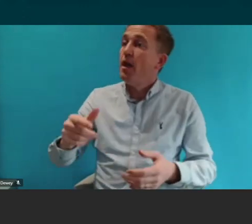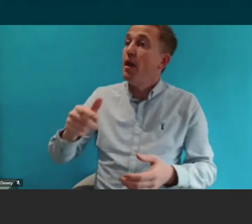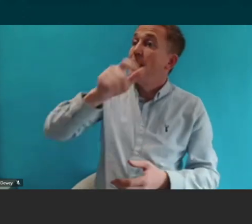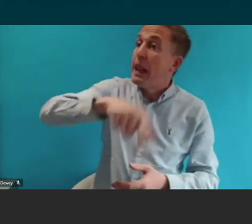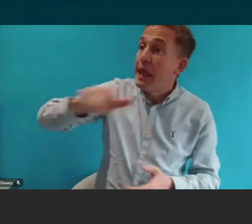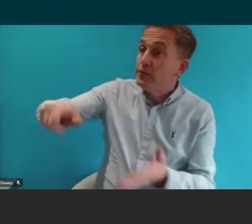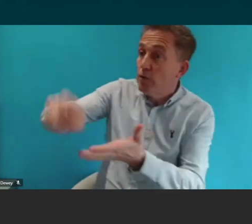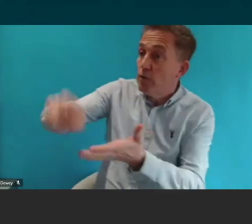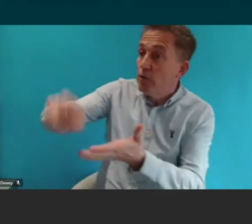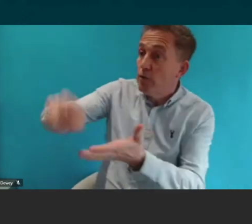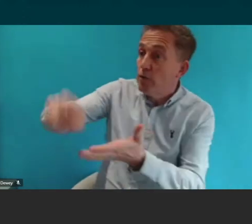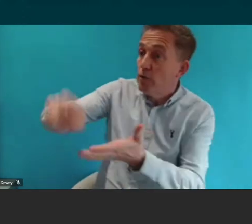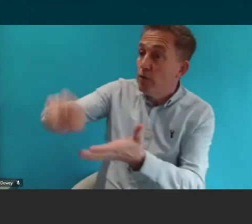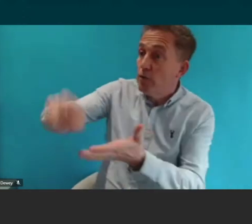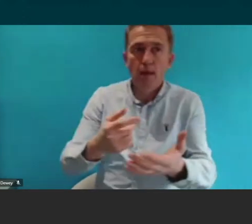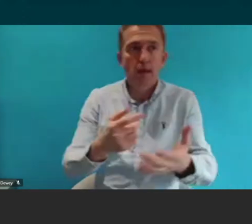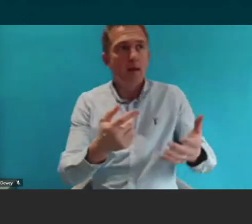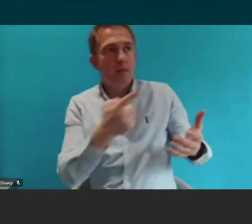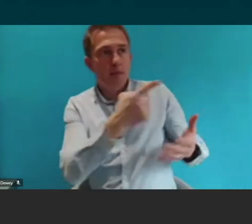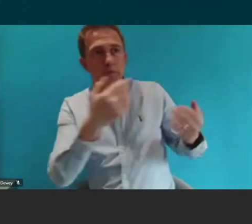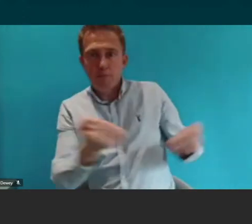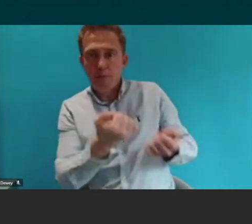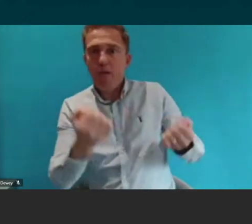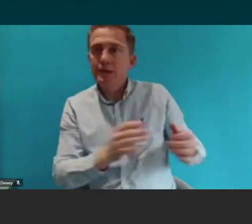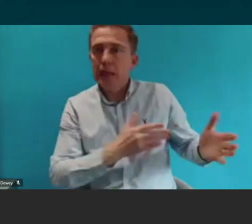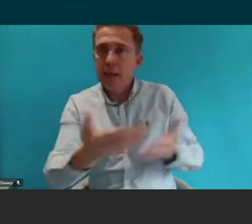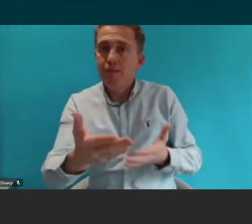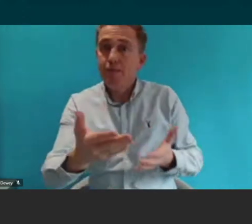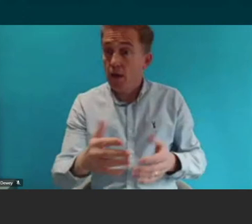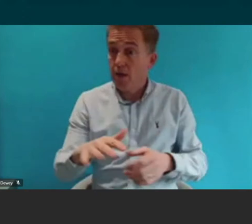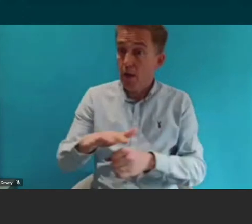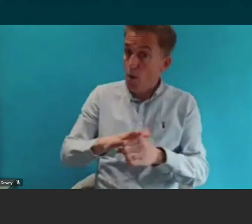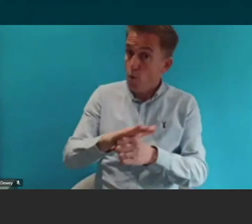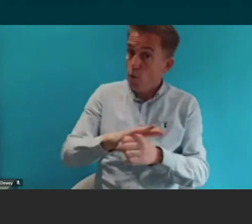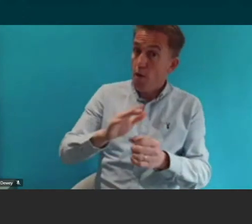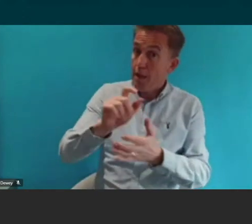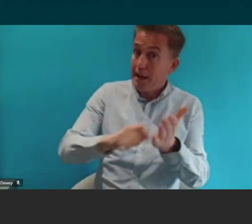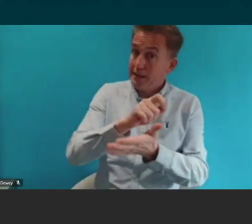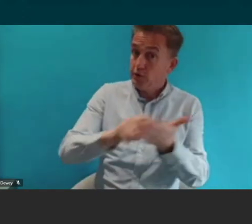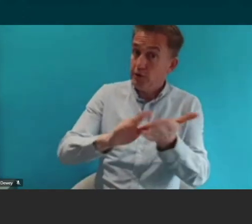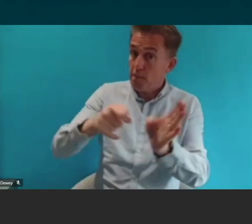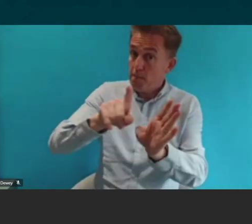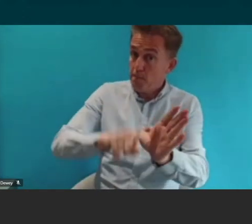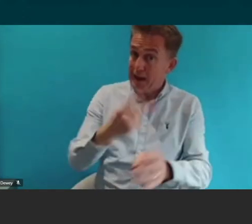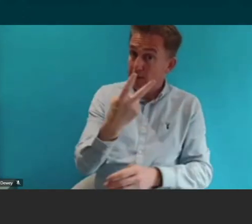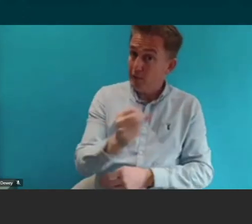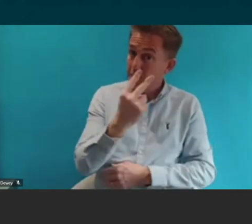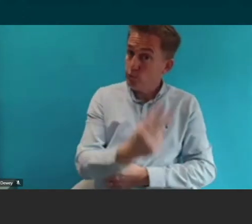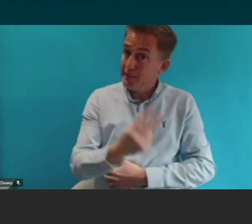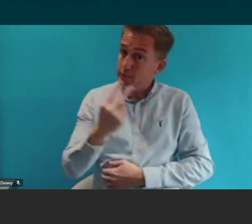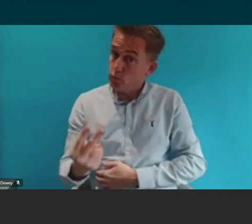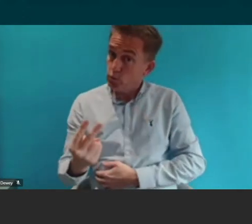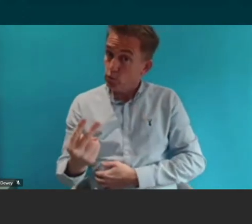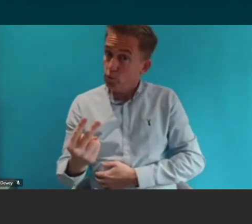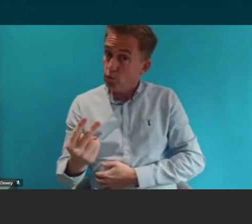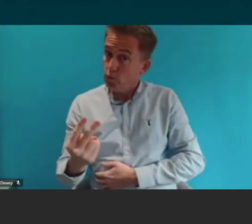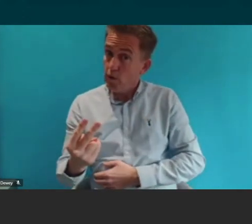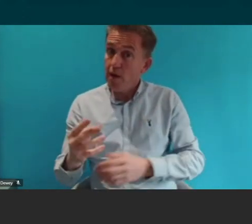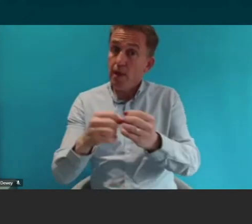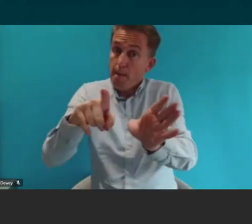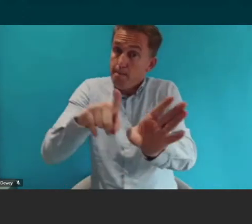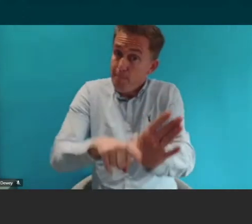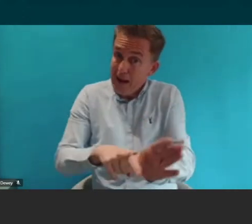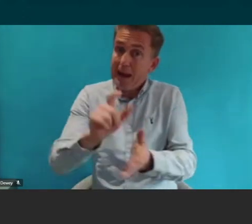in Dumfries and Galloway at the local elections in May 2022 and the subsequent by-election